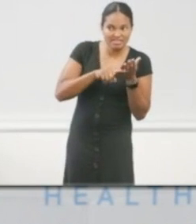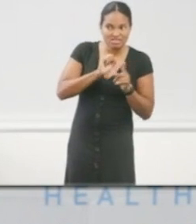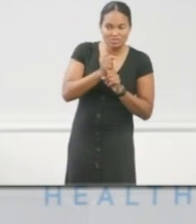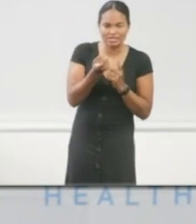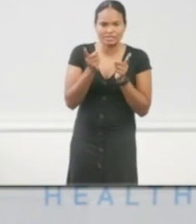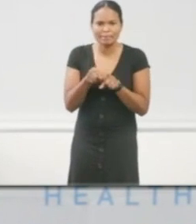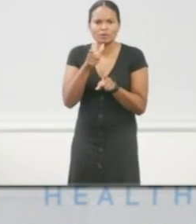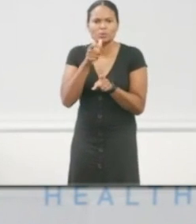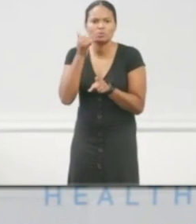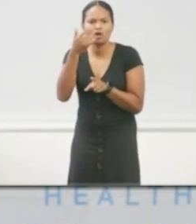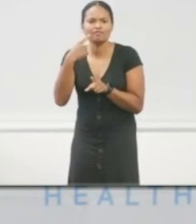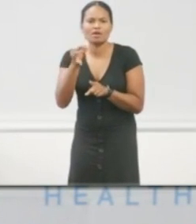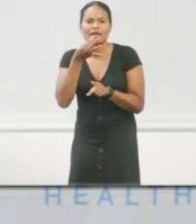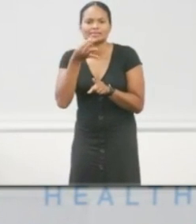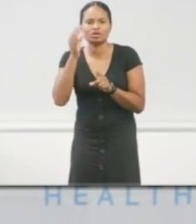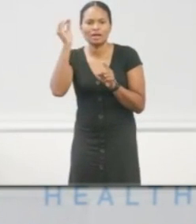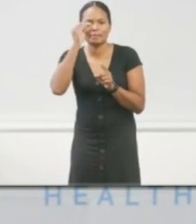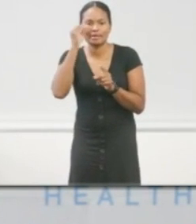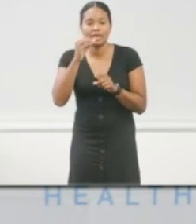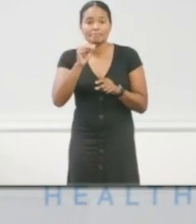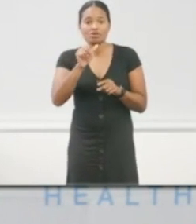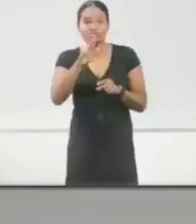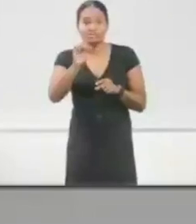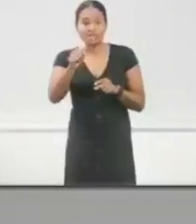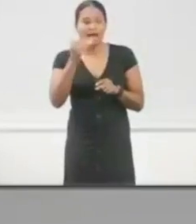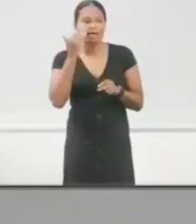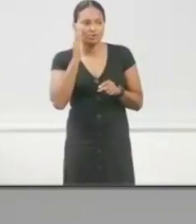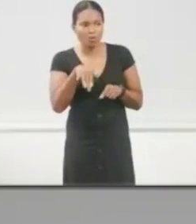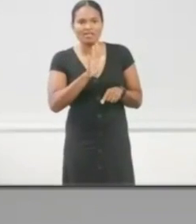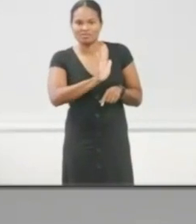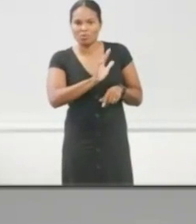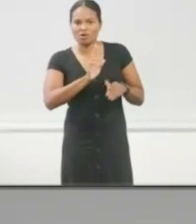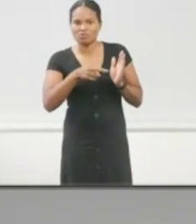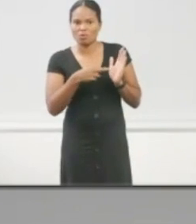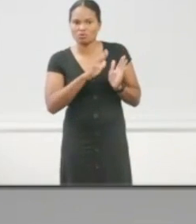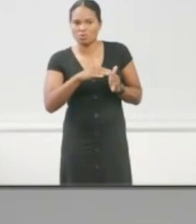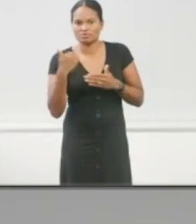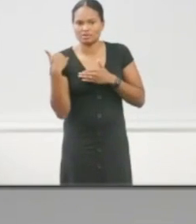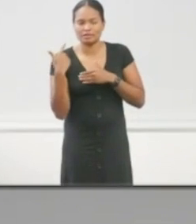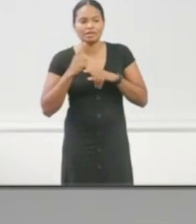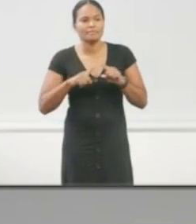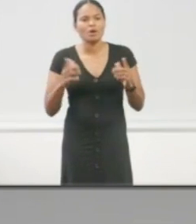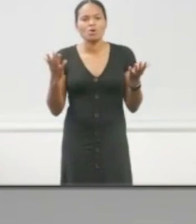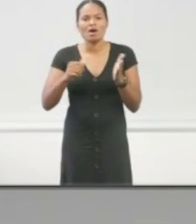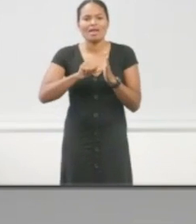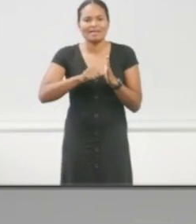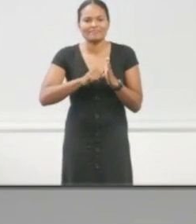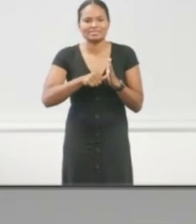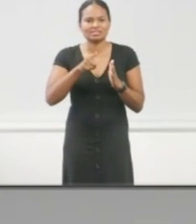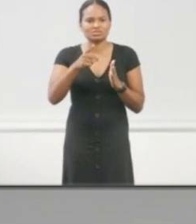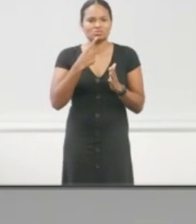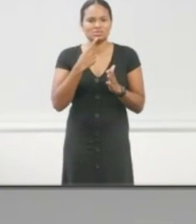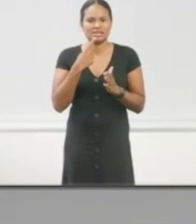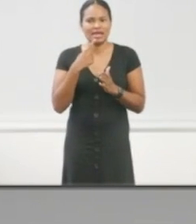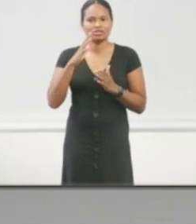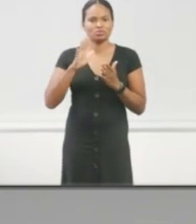expert opinion? Marissa, I know you have to do that all the time, and that's your job, but what kind of emphasis would you place on building